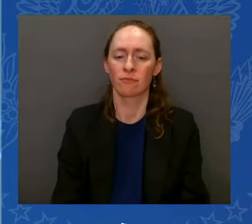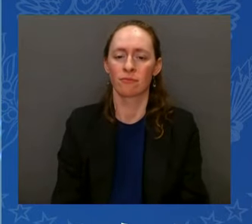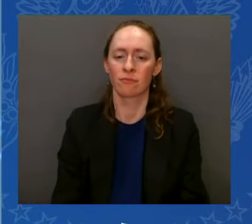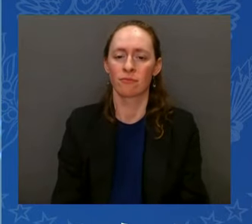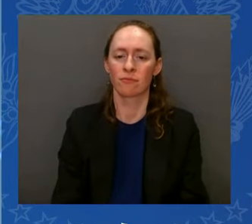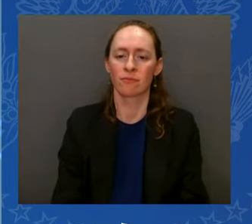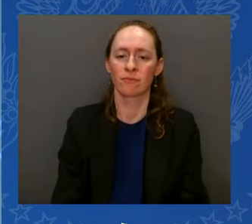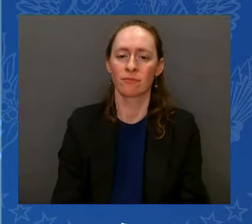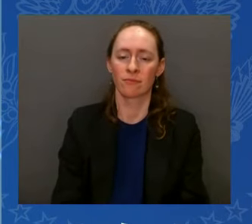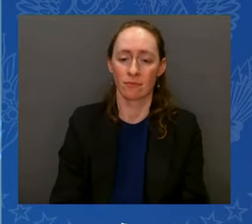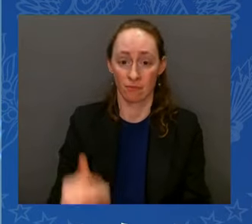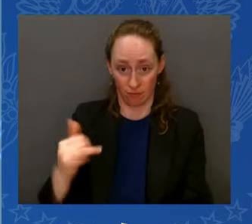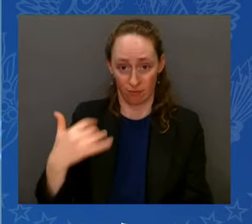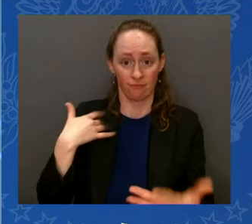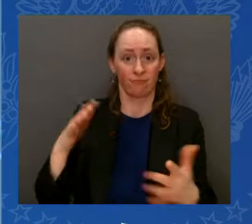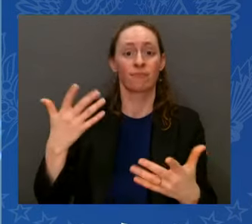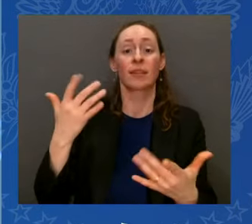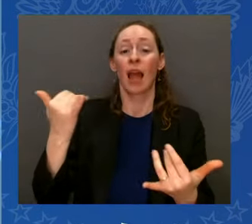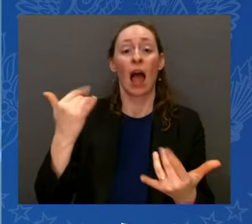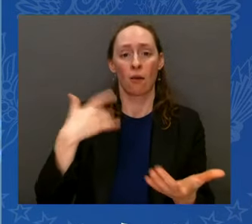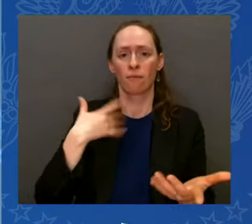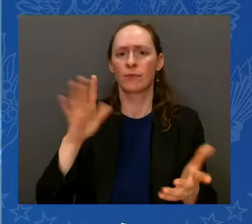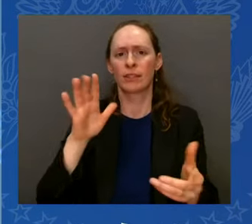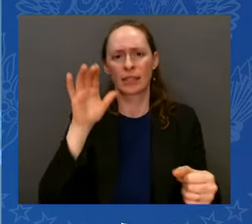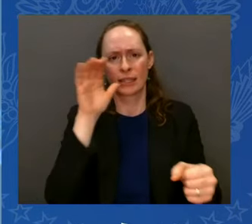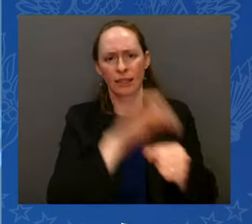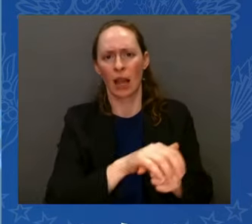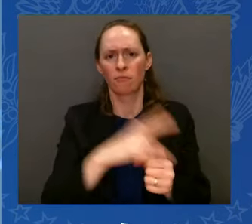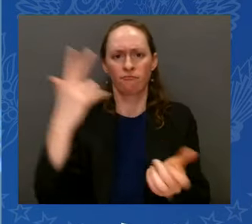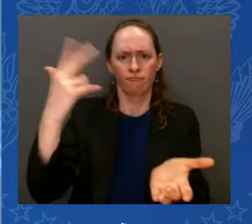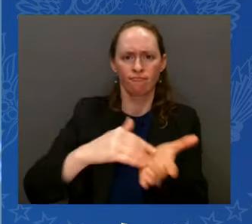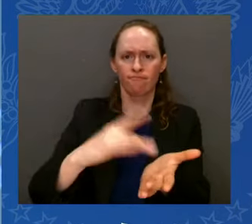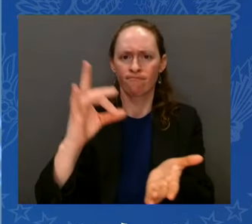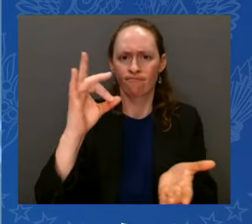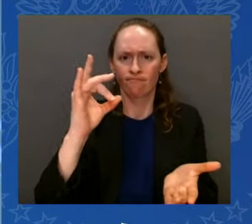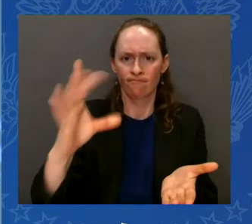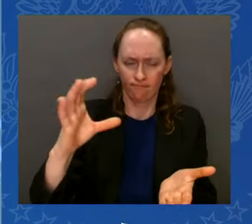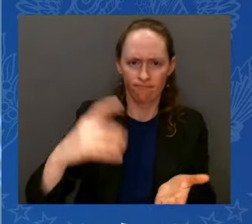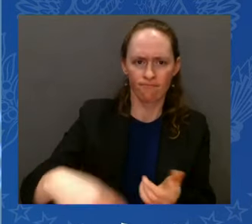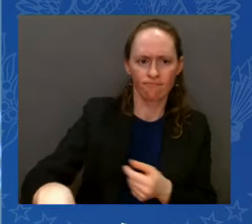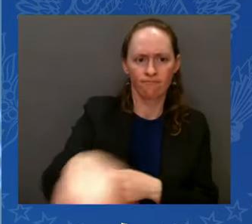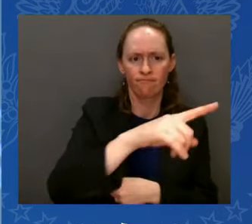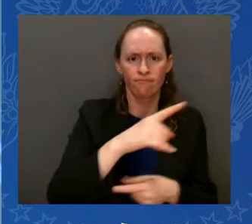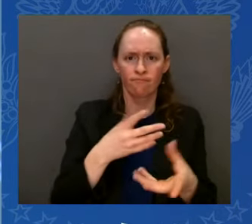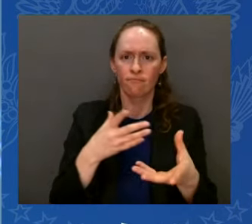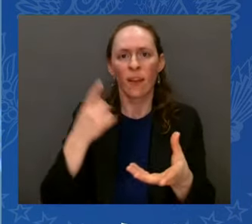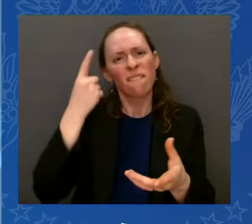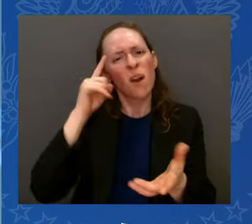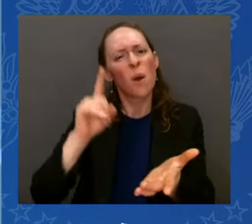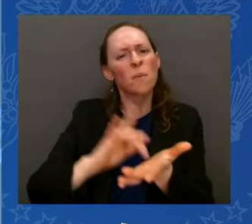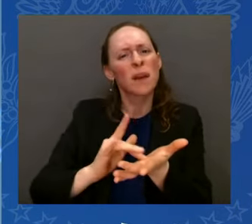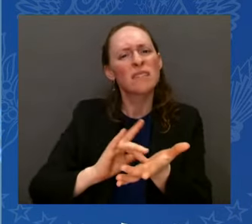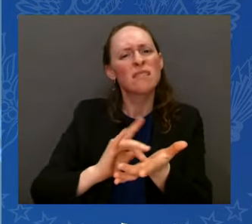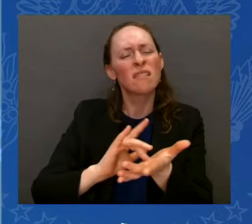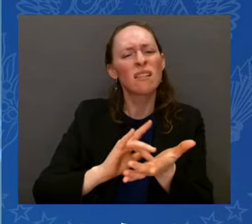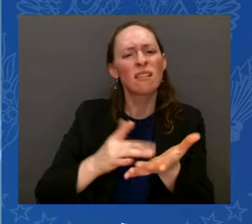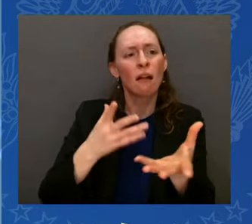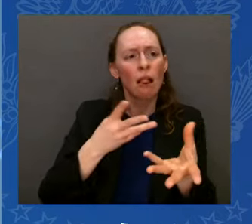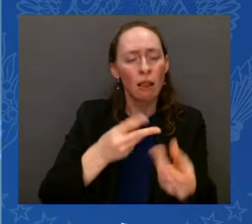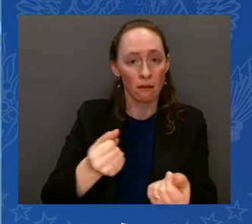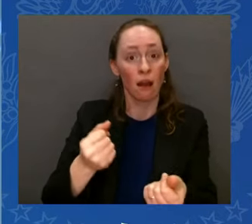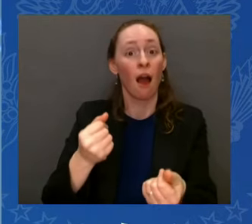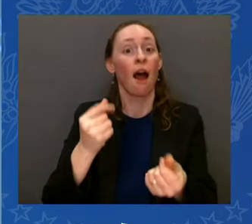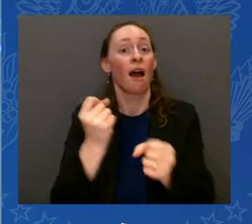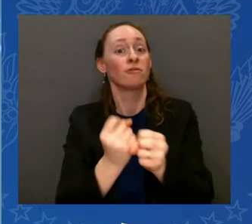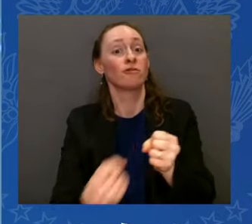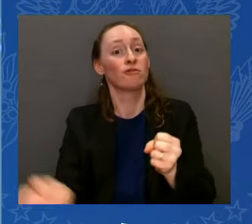will be $2,000. You say, what difference does that make, Joe? Who has those kind of bills? Anybody like my family, you know how much cancer drugs cost?